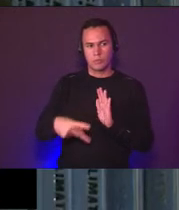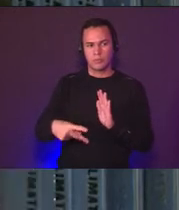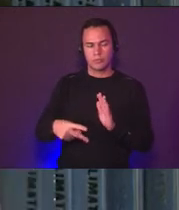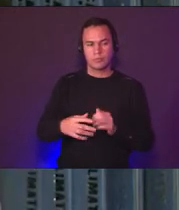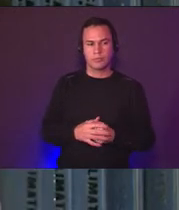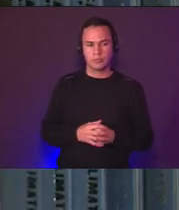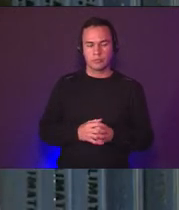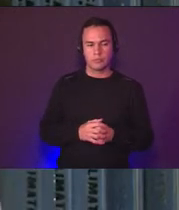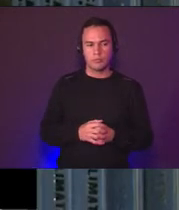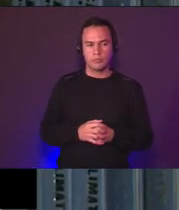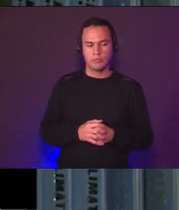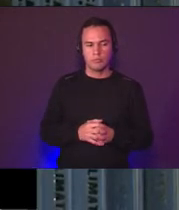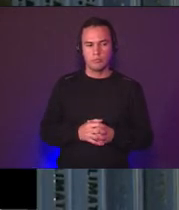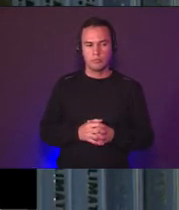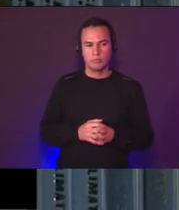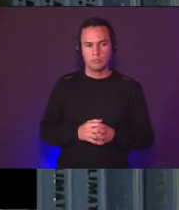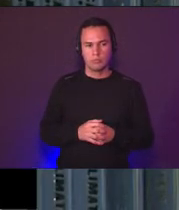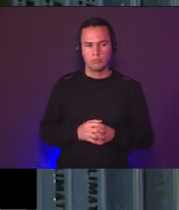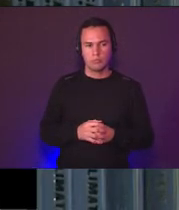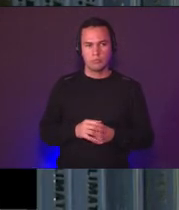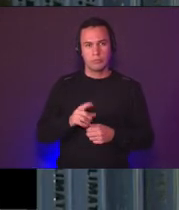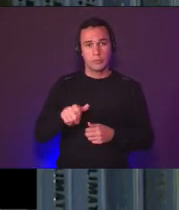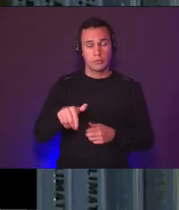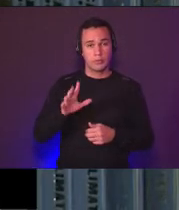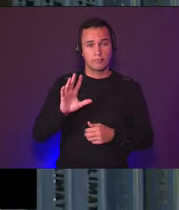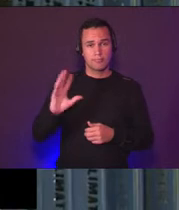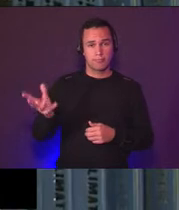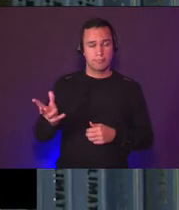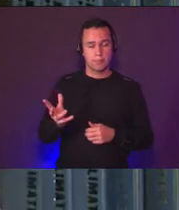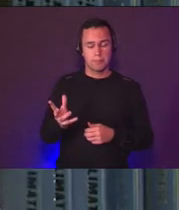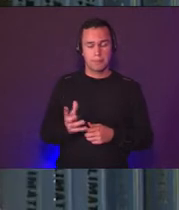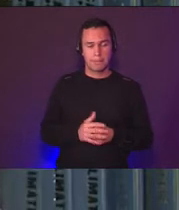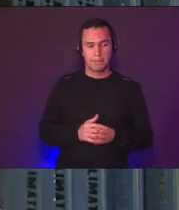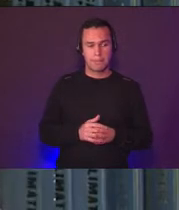up on them. And it just happened that the